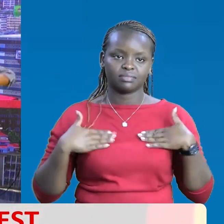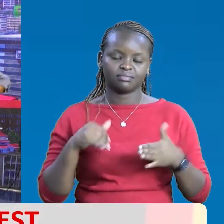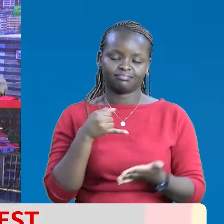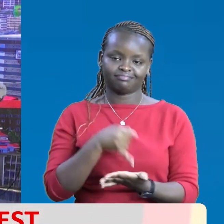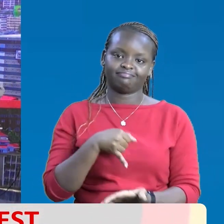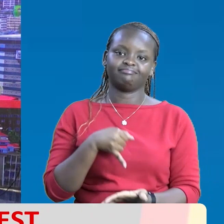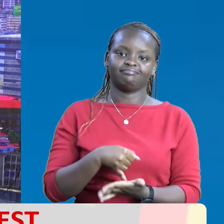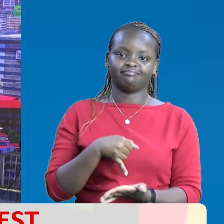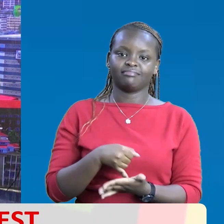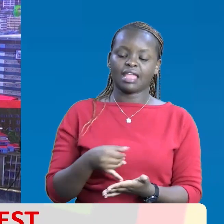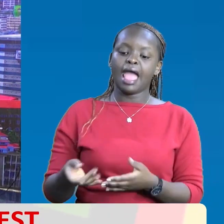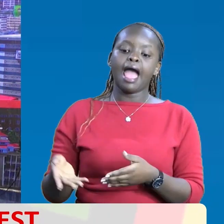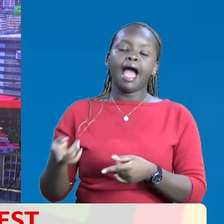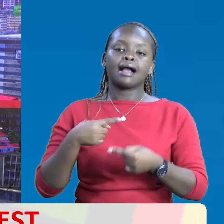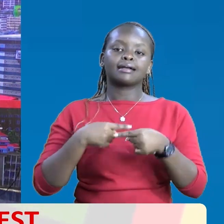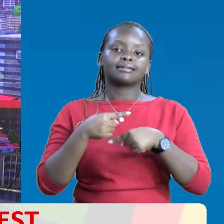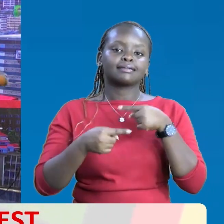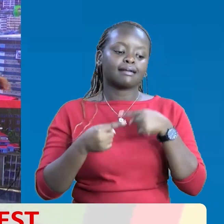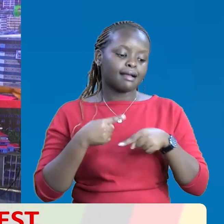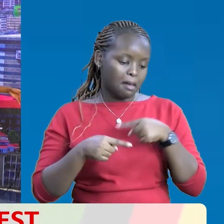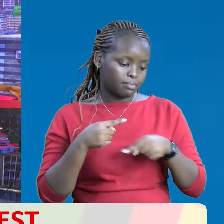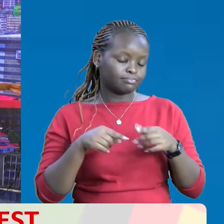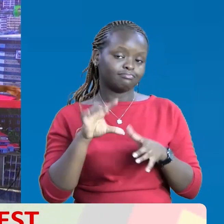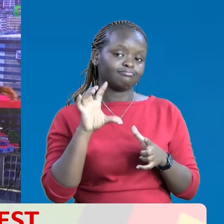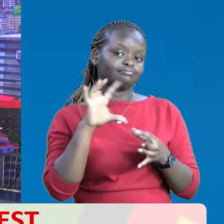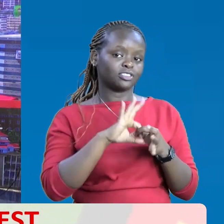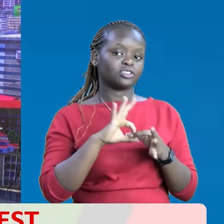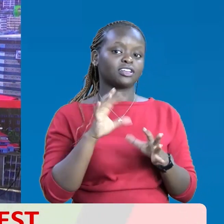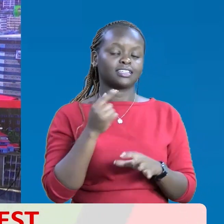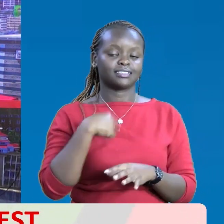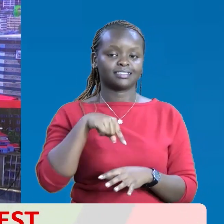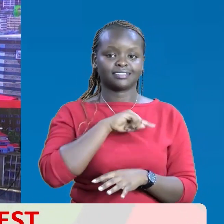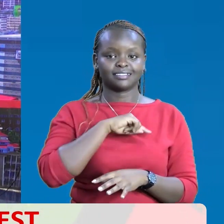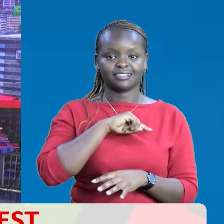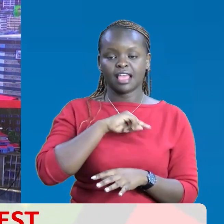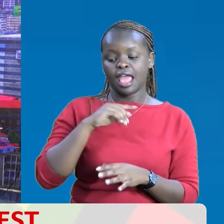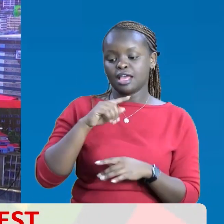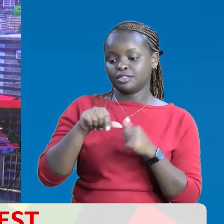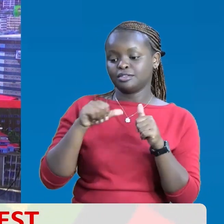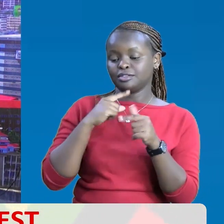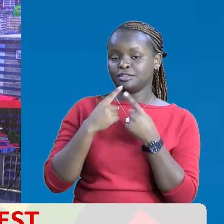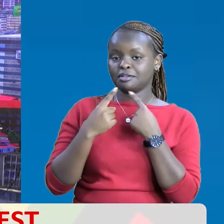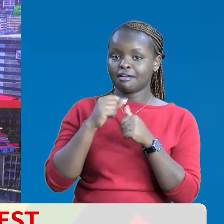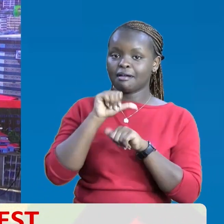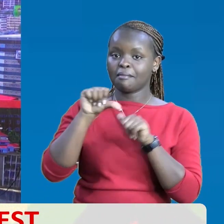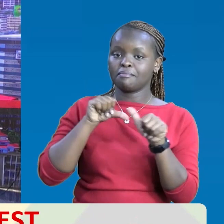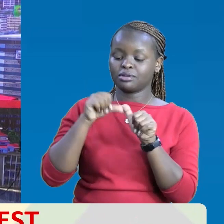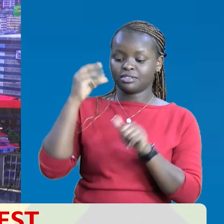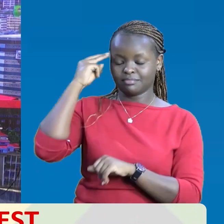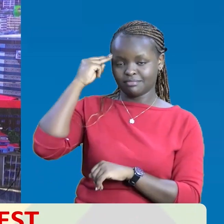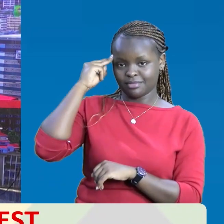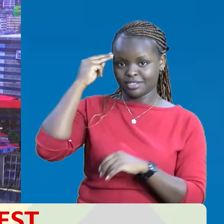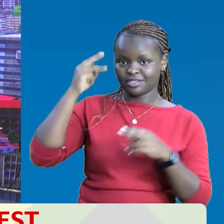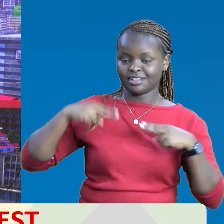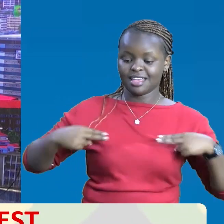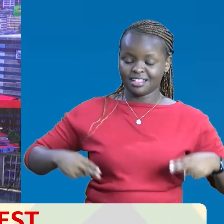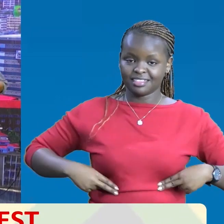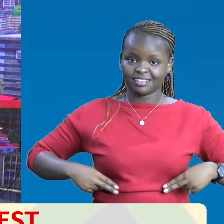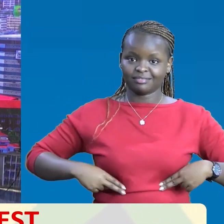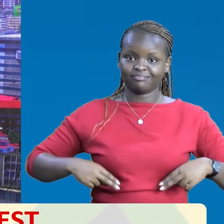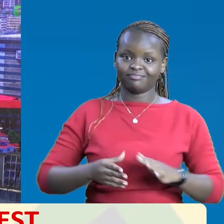yes, kujeni to join. We talk about mental health, we talk about self awareness to make sure you understand yourself better for